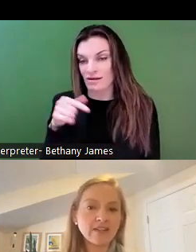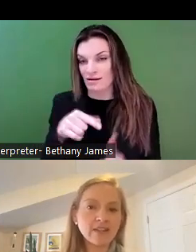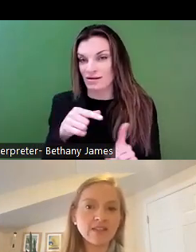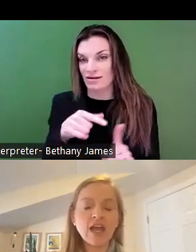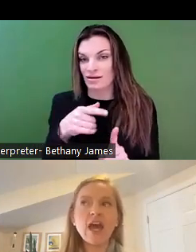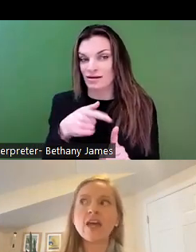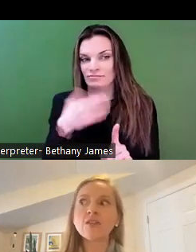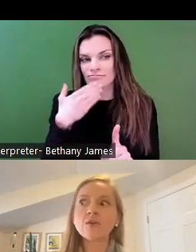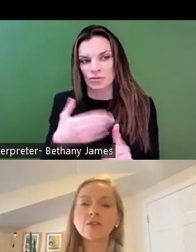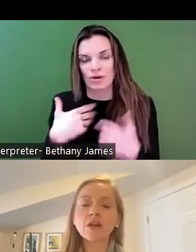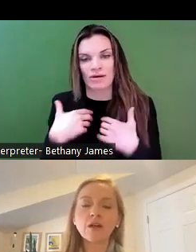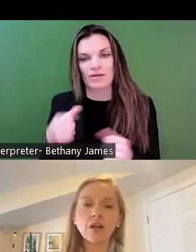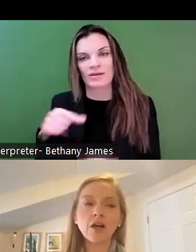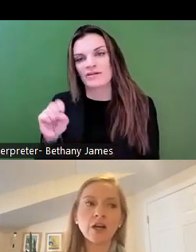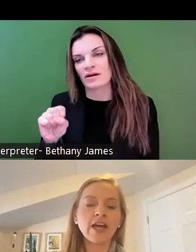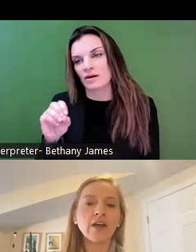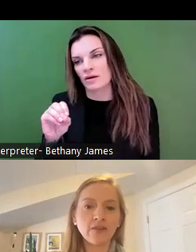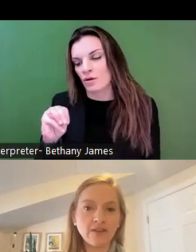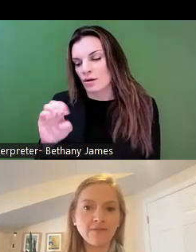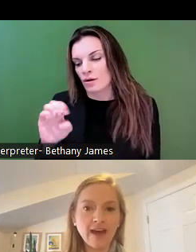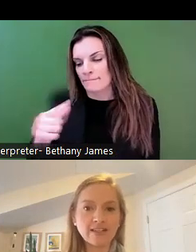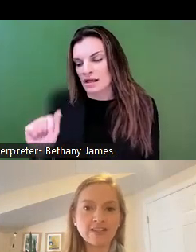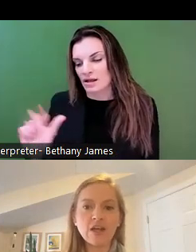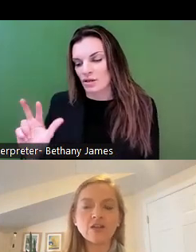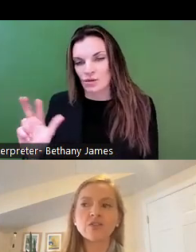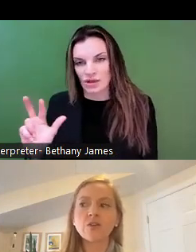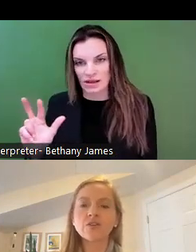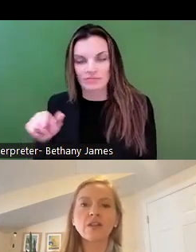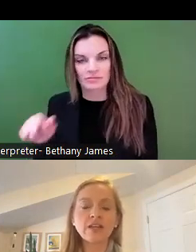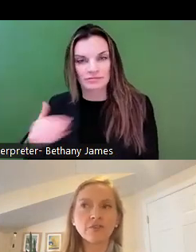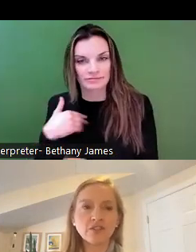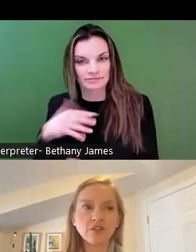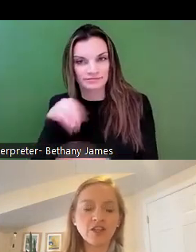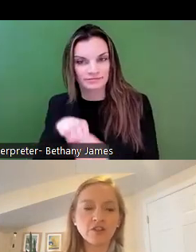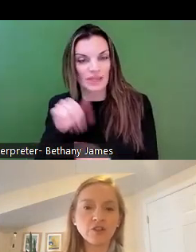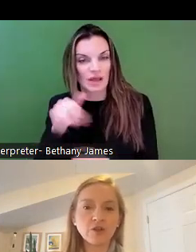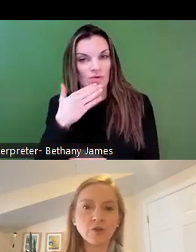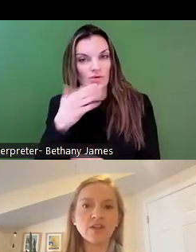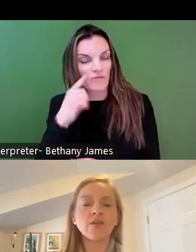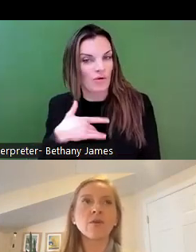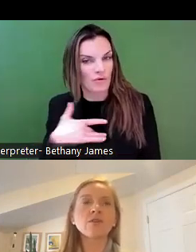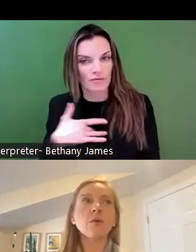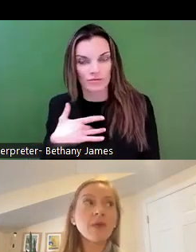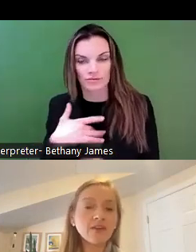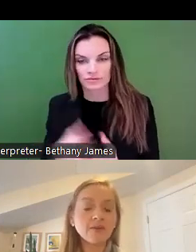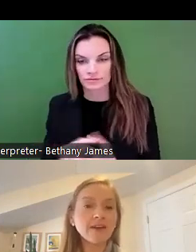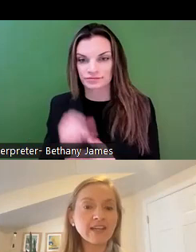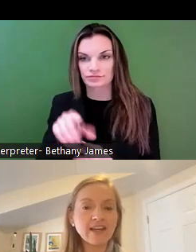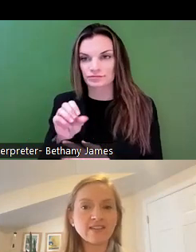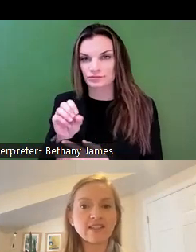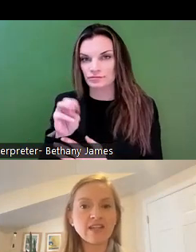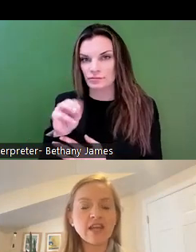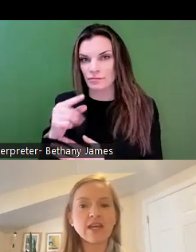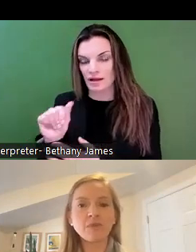fatty acids, and those are heart healthy fats. So there's a lot of research that shows those omega-3